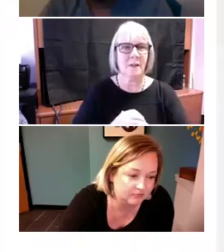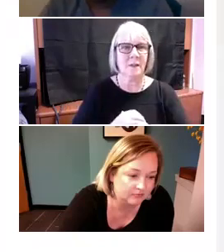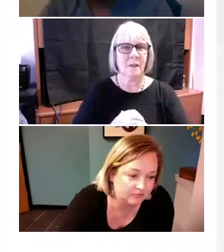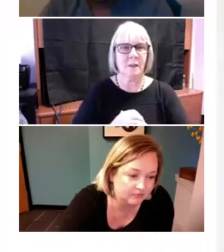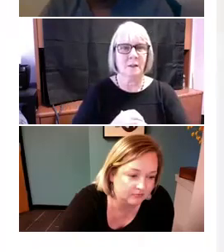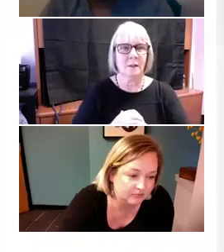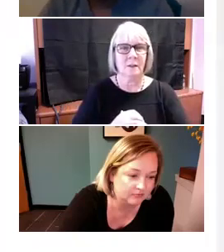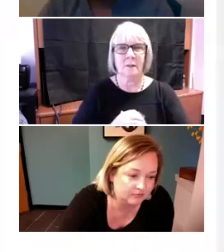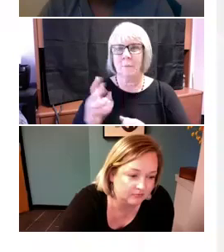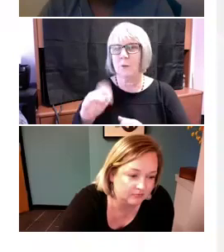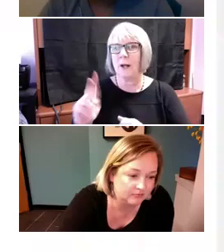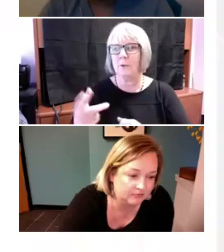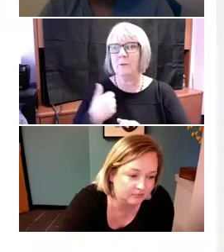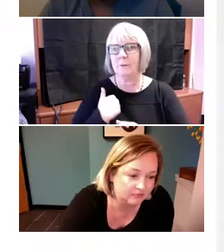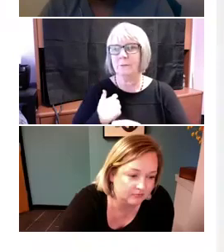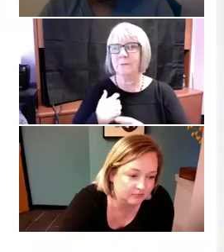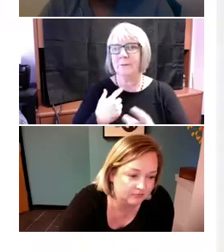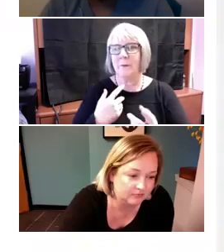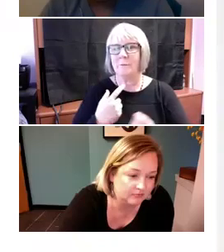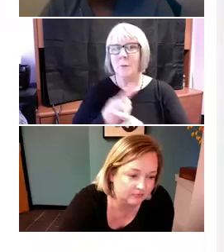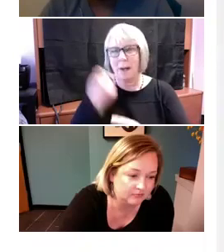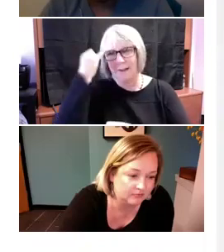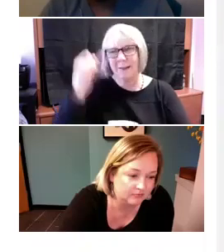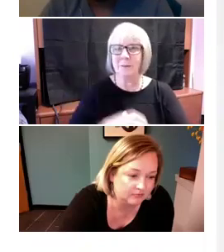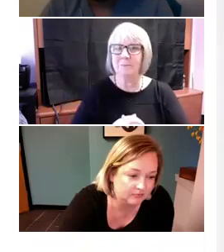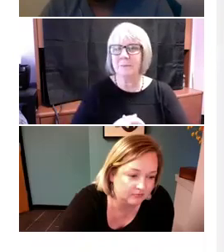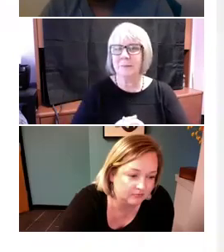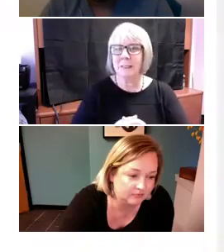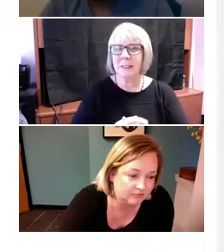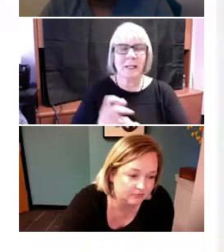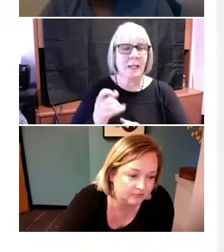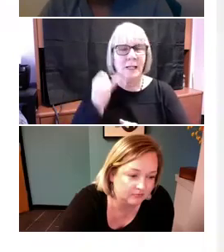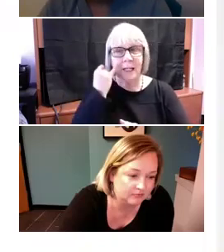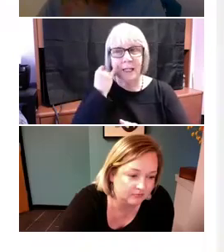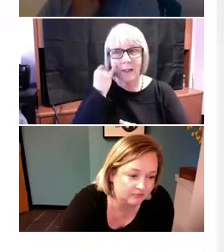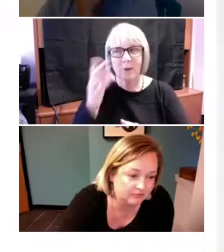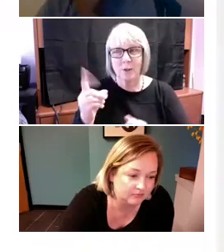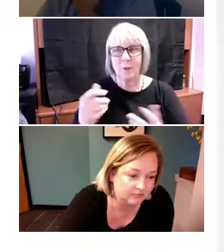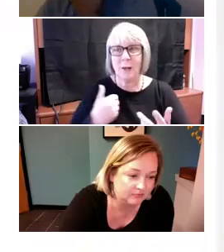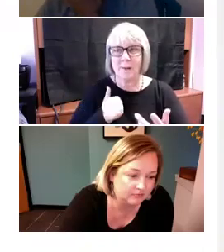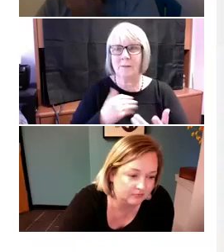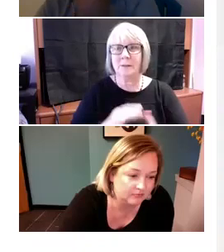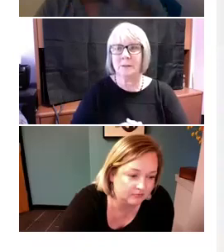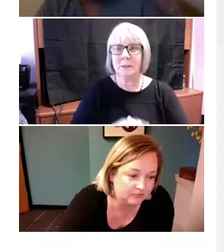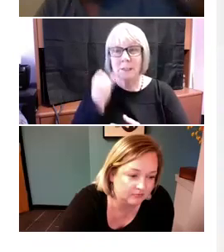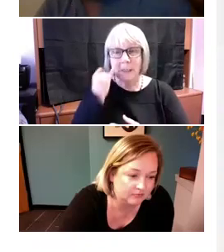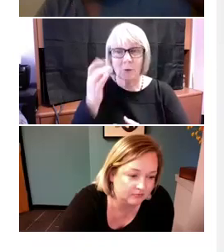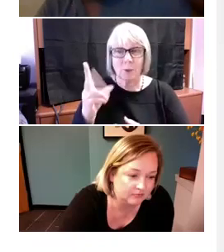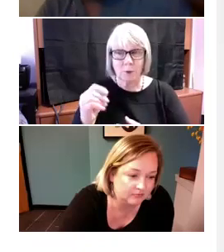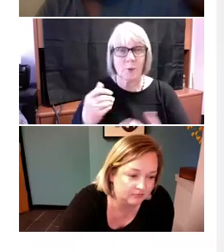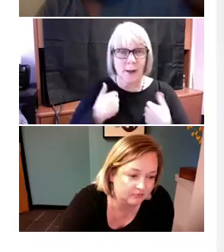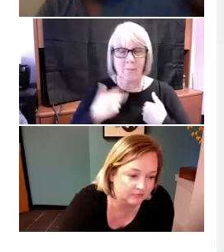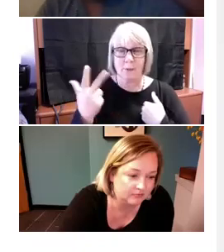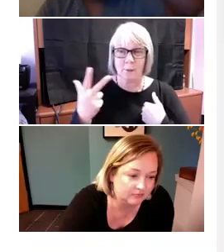Yep, Brian, you have the right idea. That if we do have a yes, if we do have a